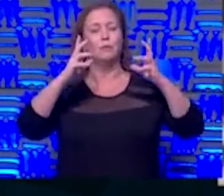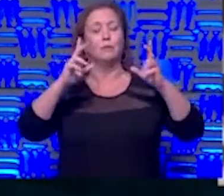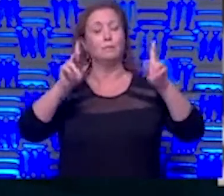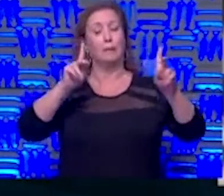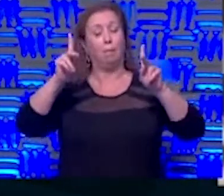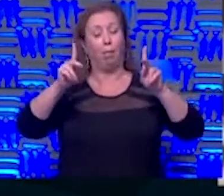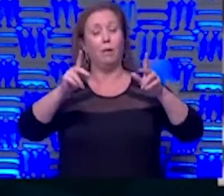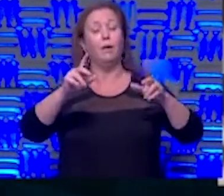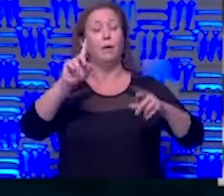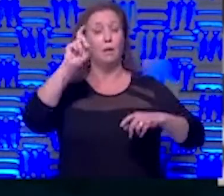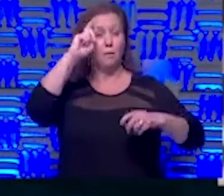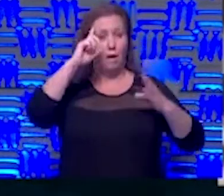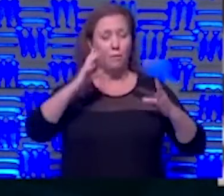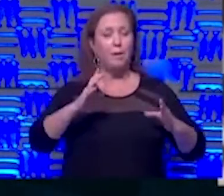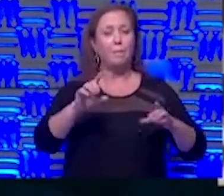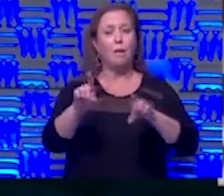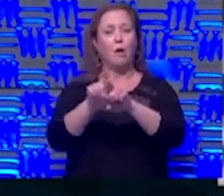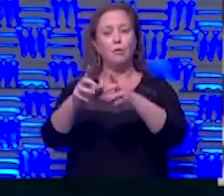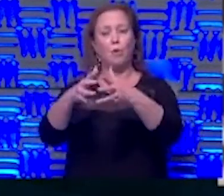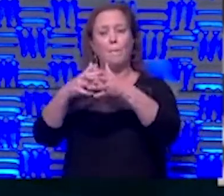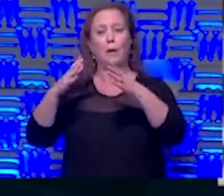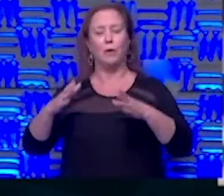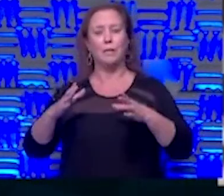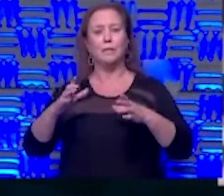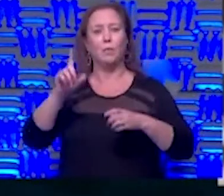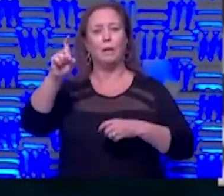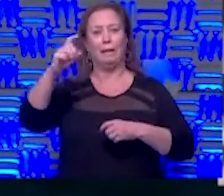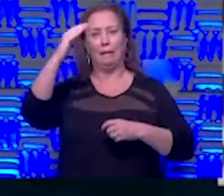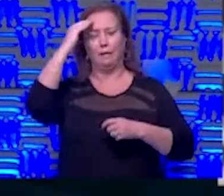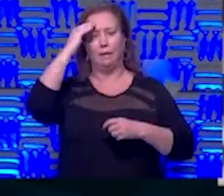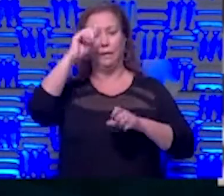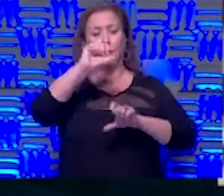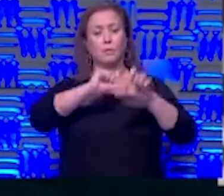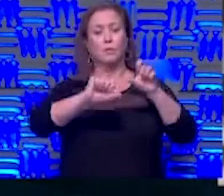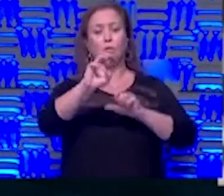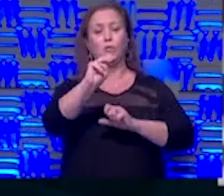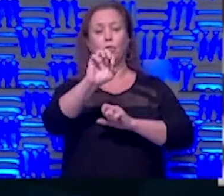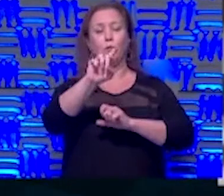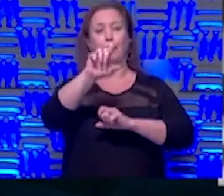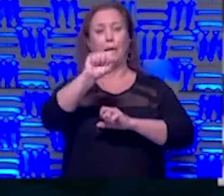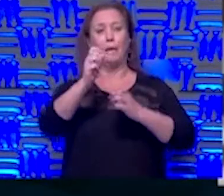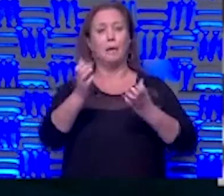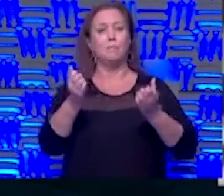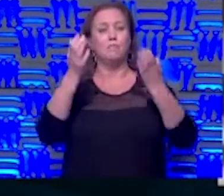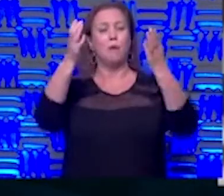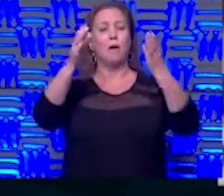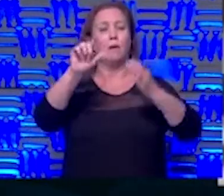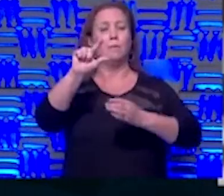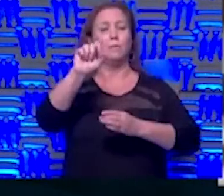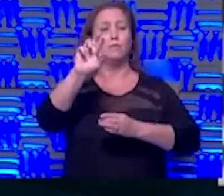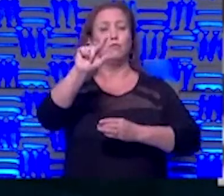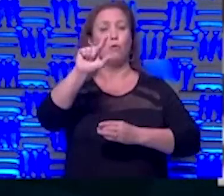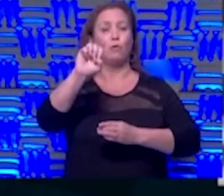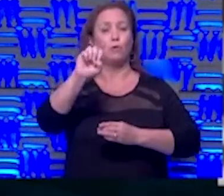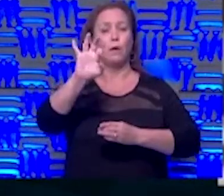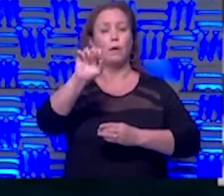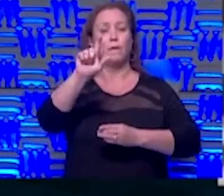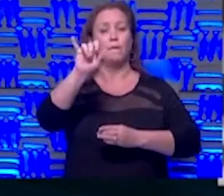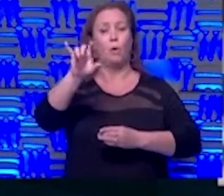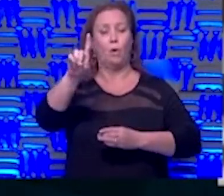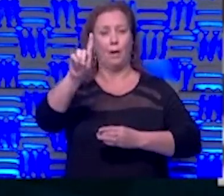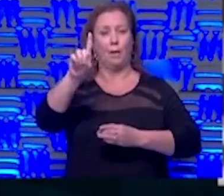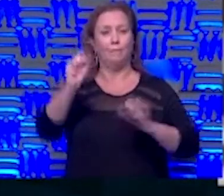certain circumstances that need attention. Social media brought the case of Mr. Floyd and others to the